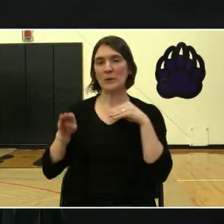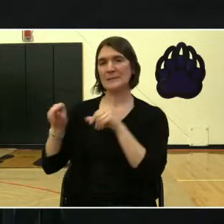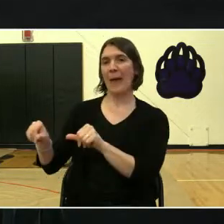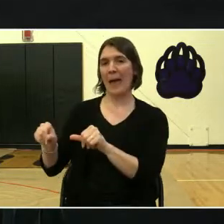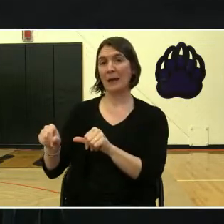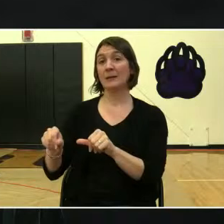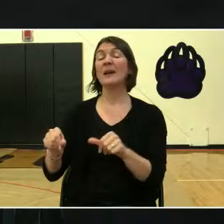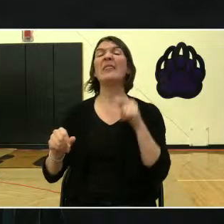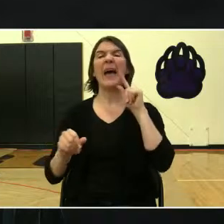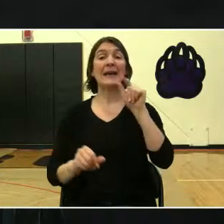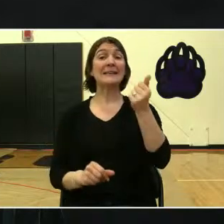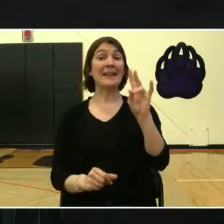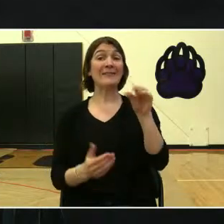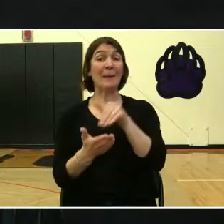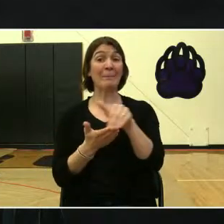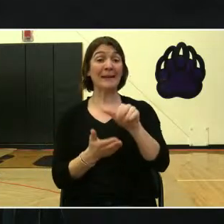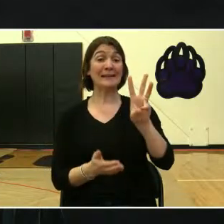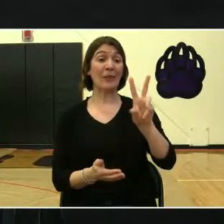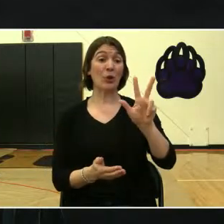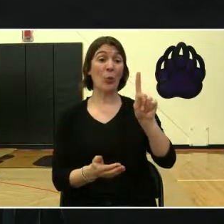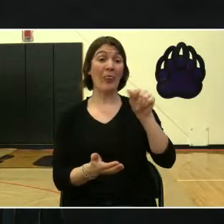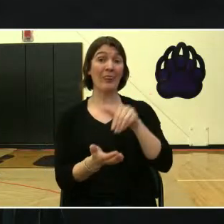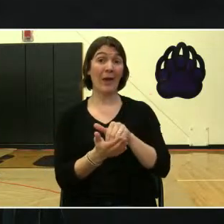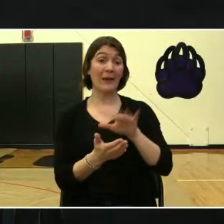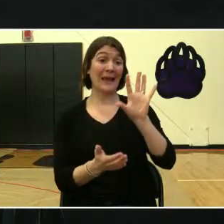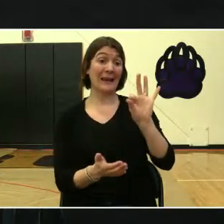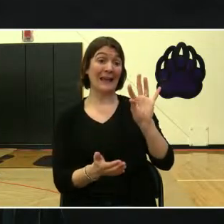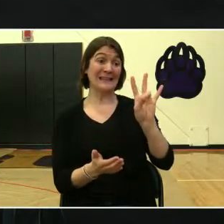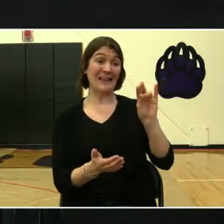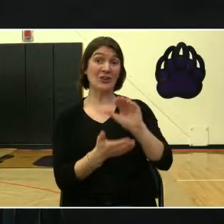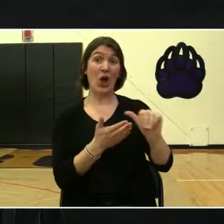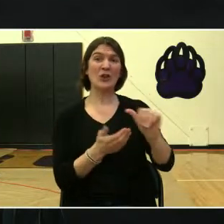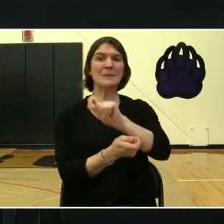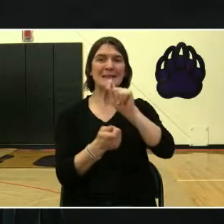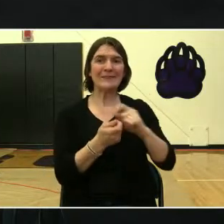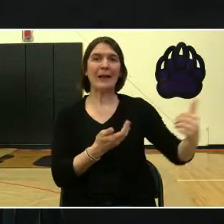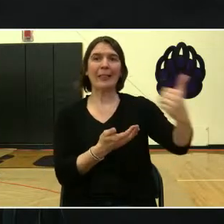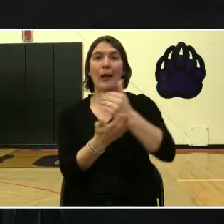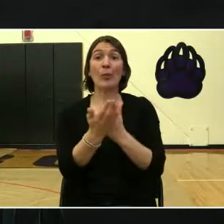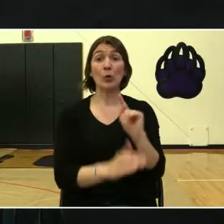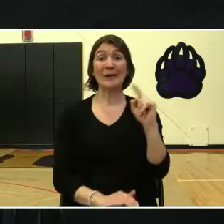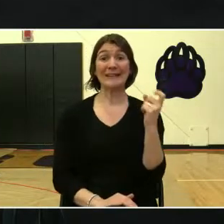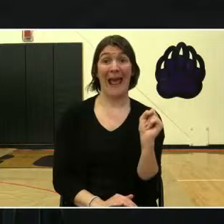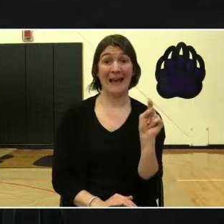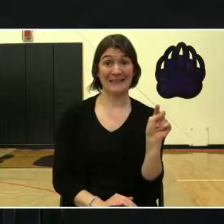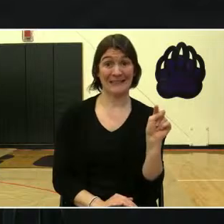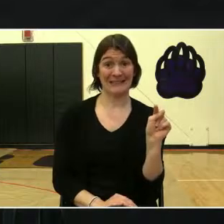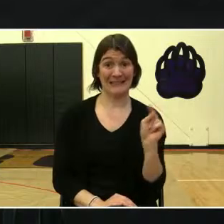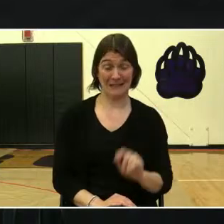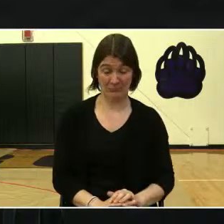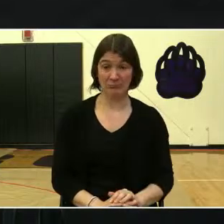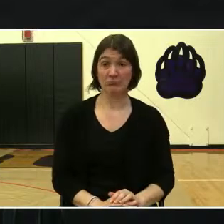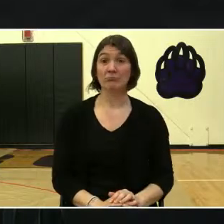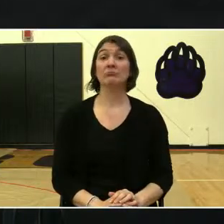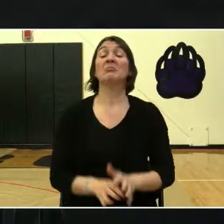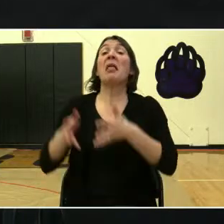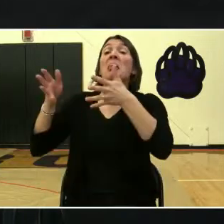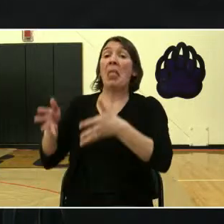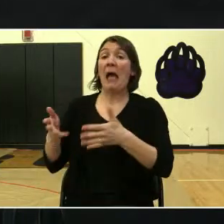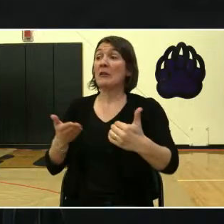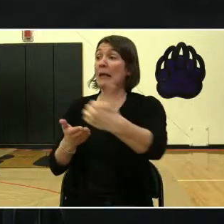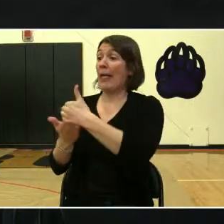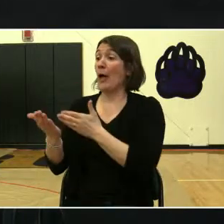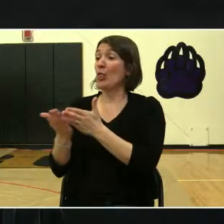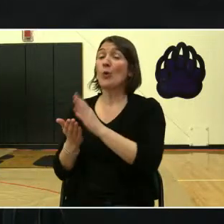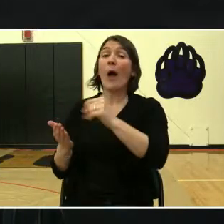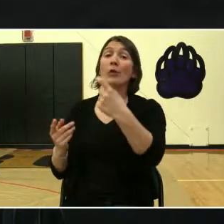includes 17,635 70 to be collected in property taxes and the balance to be comprised